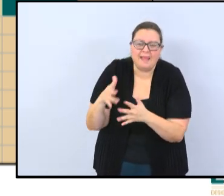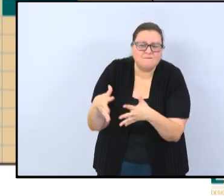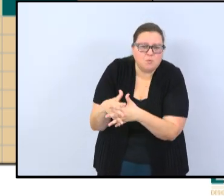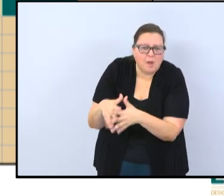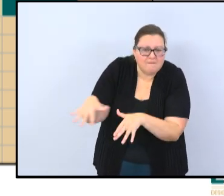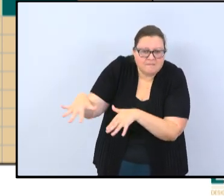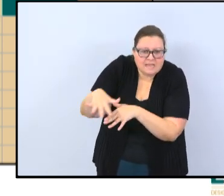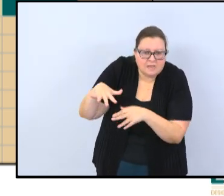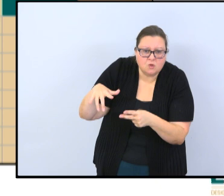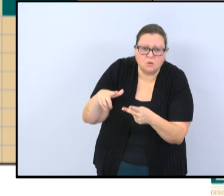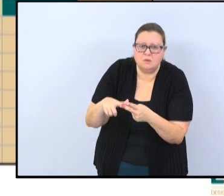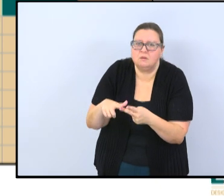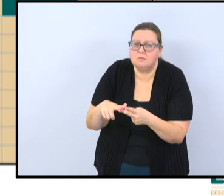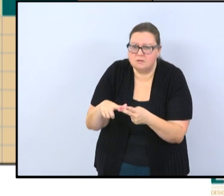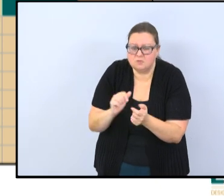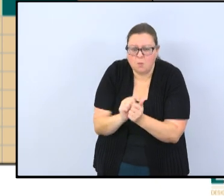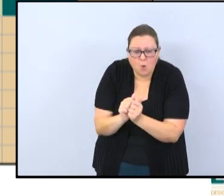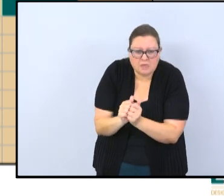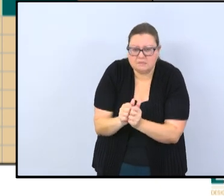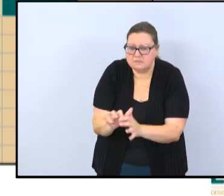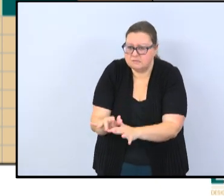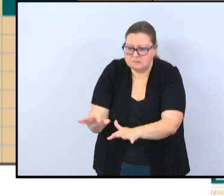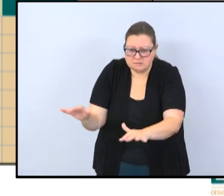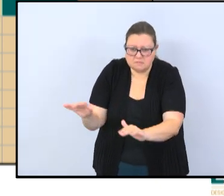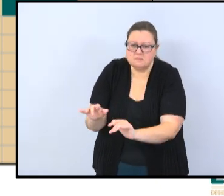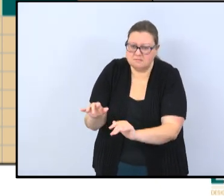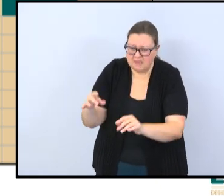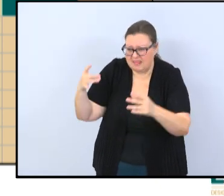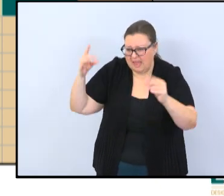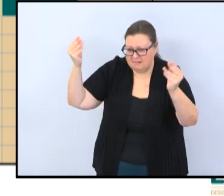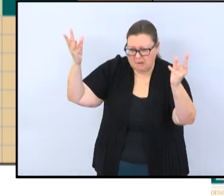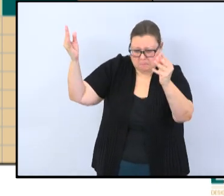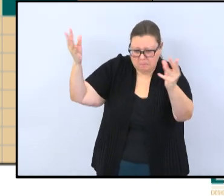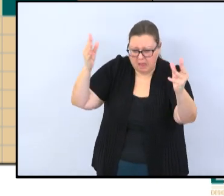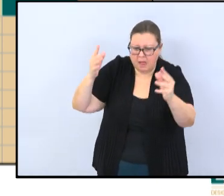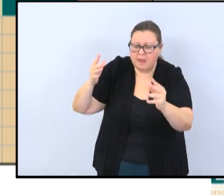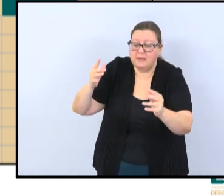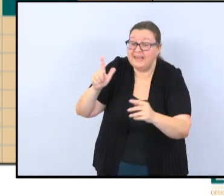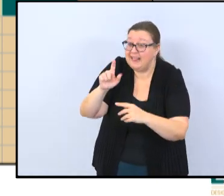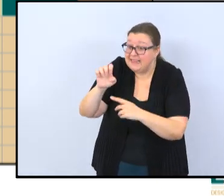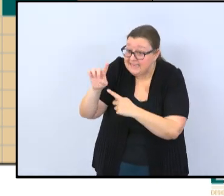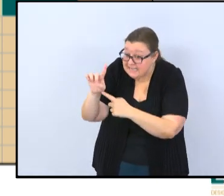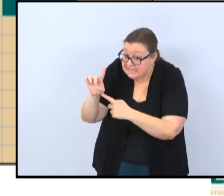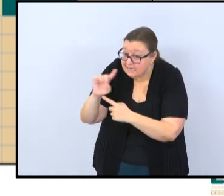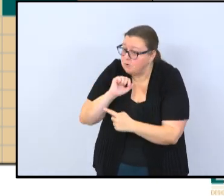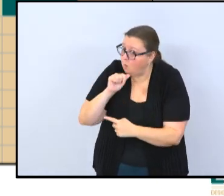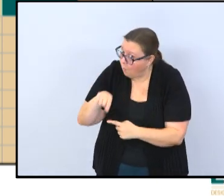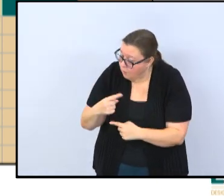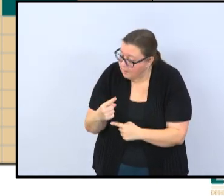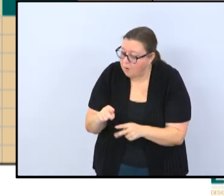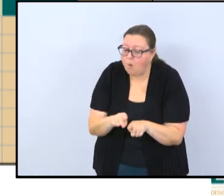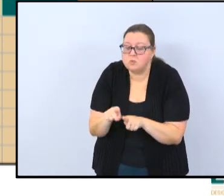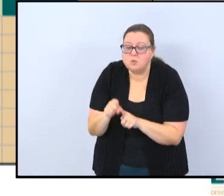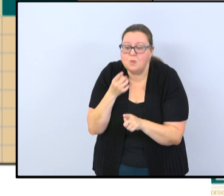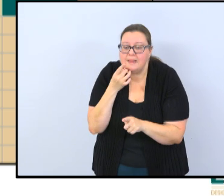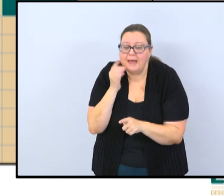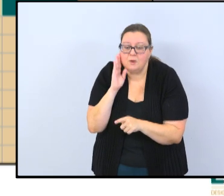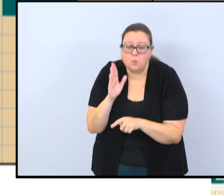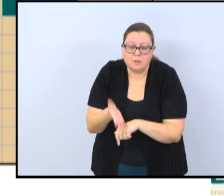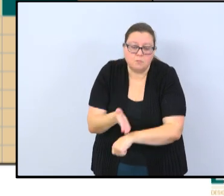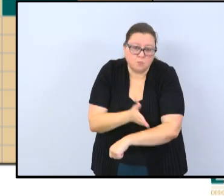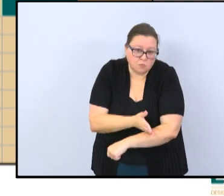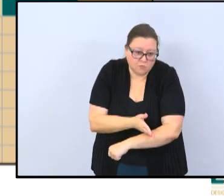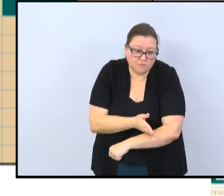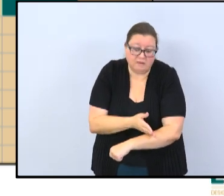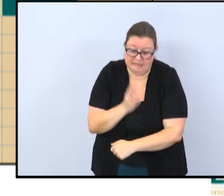exterior lighting for the football stadium. This is not only LED lighting, but it's also lighting that's going to improve the